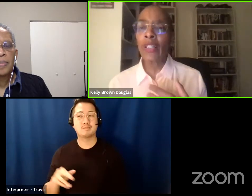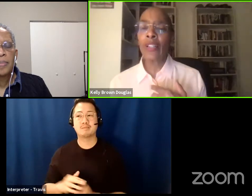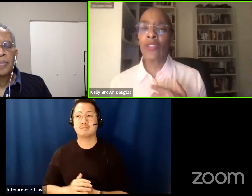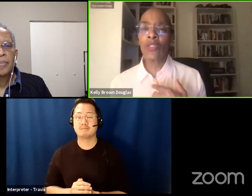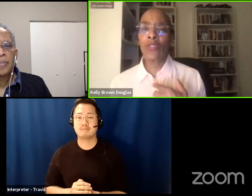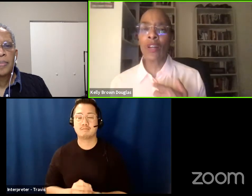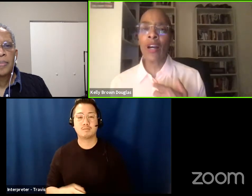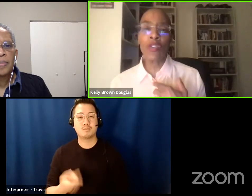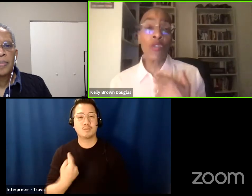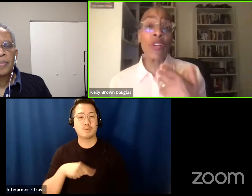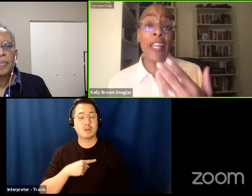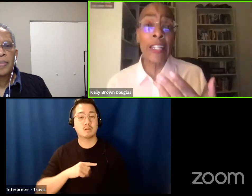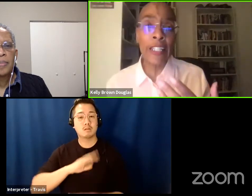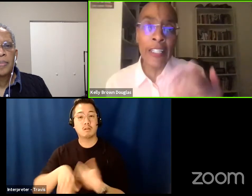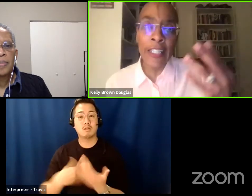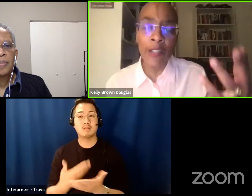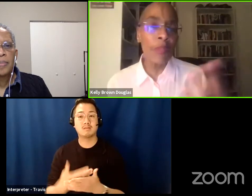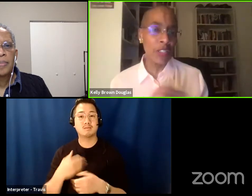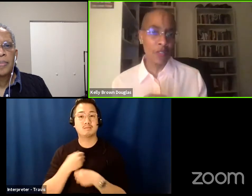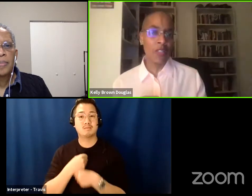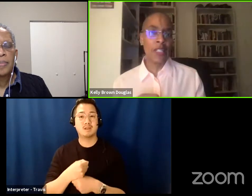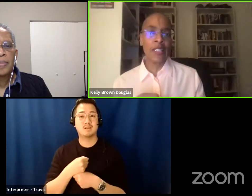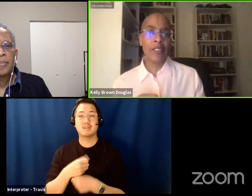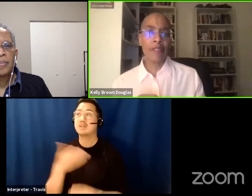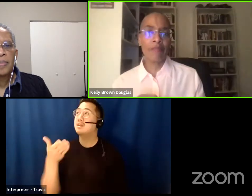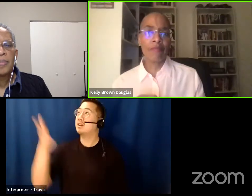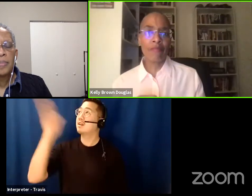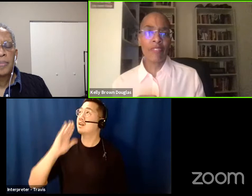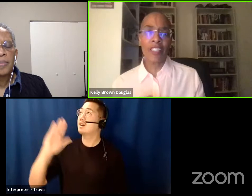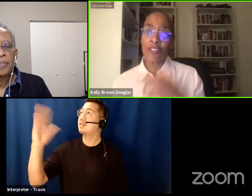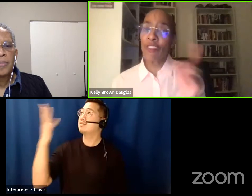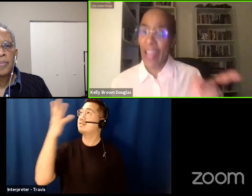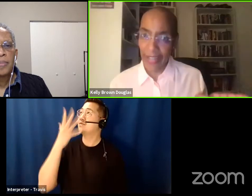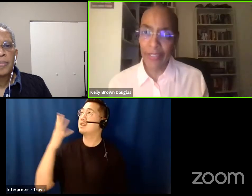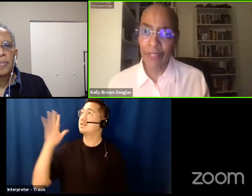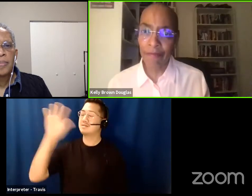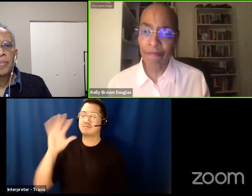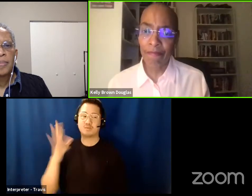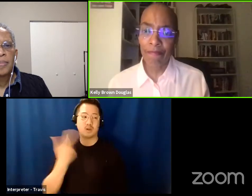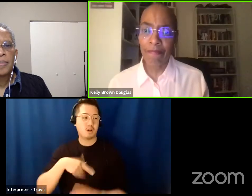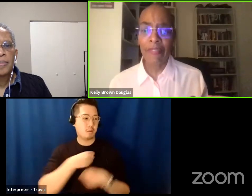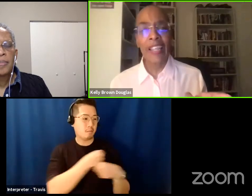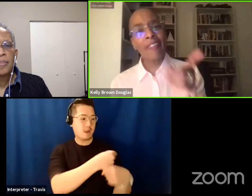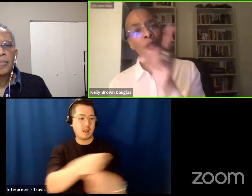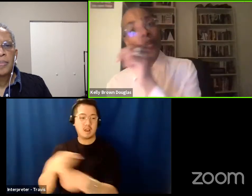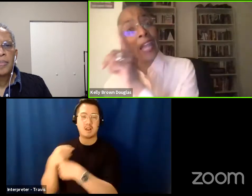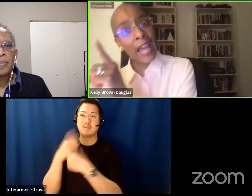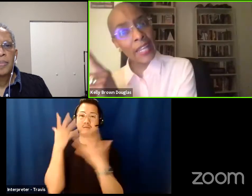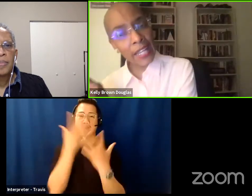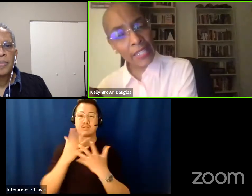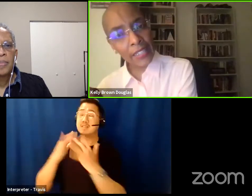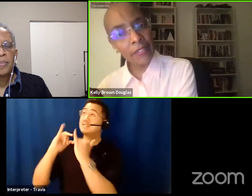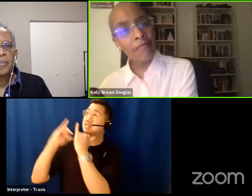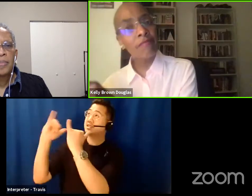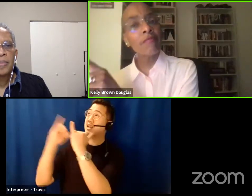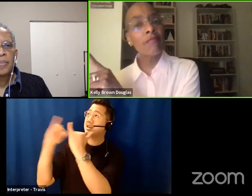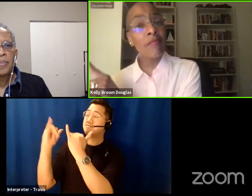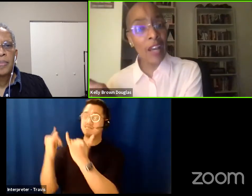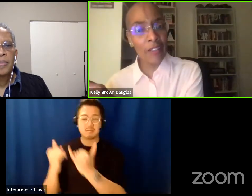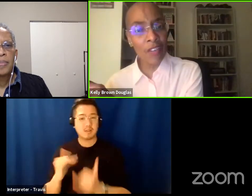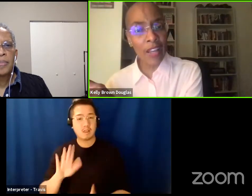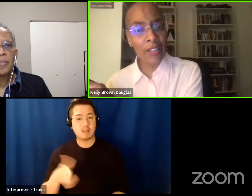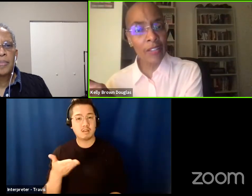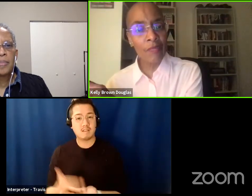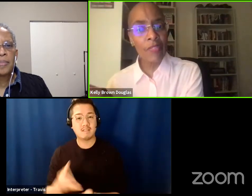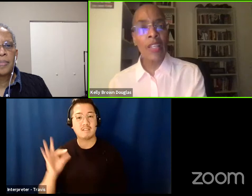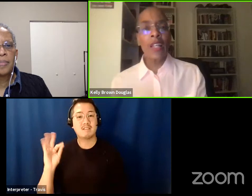all created in the image of God is a fact. That we act like it,